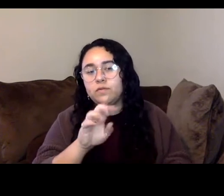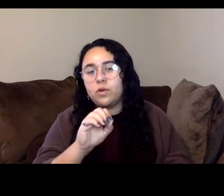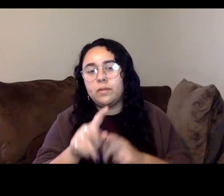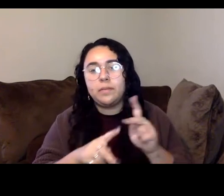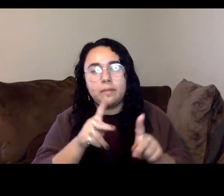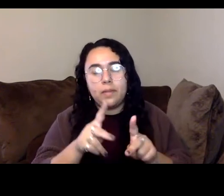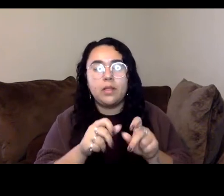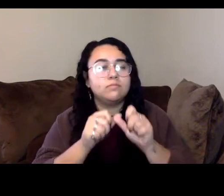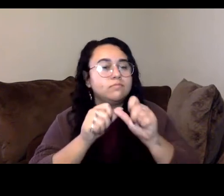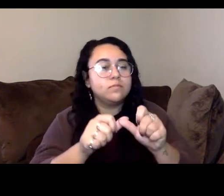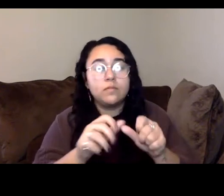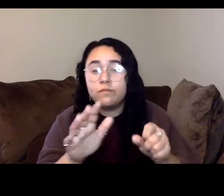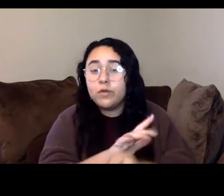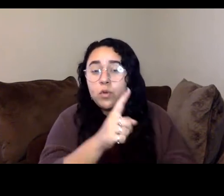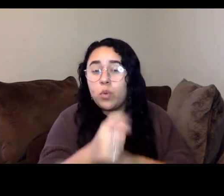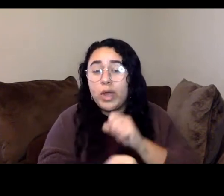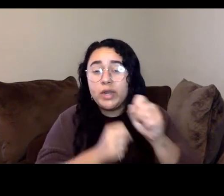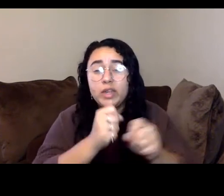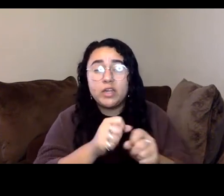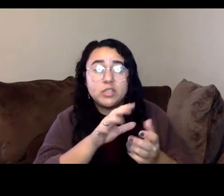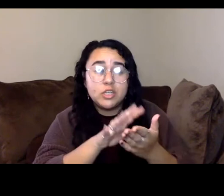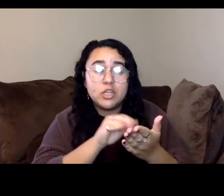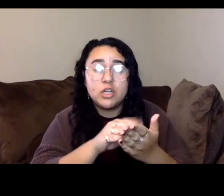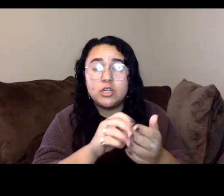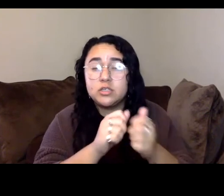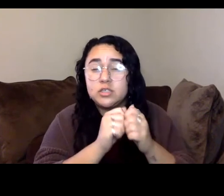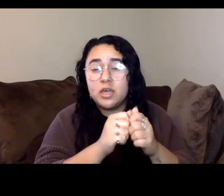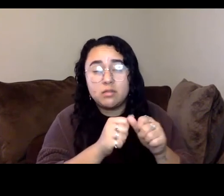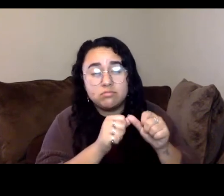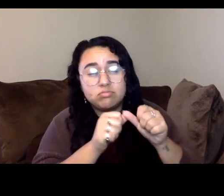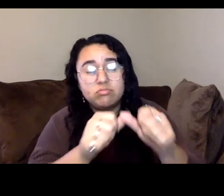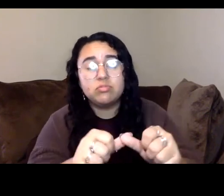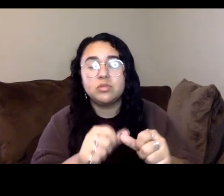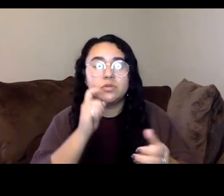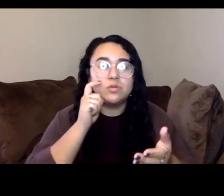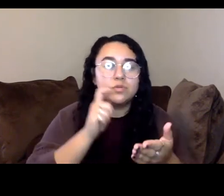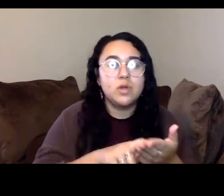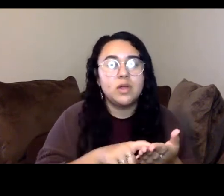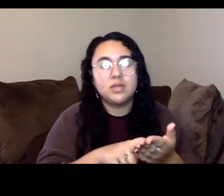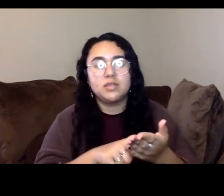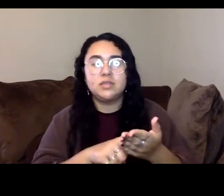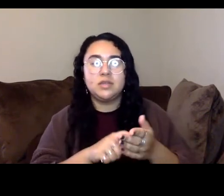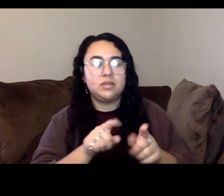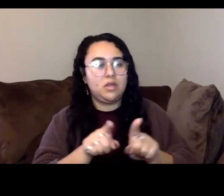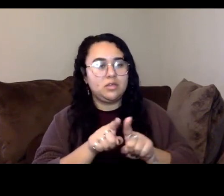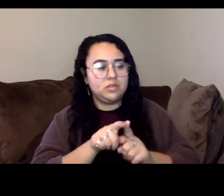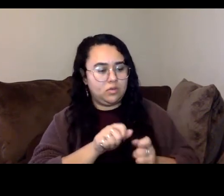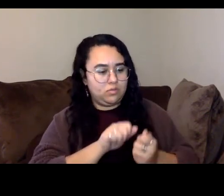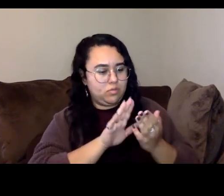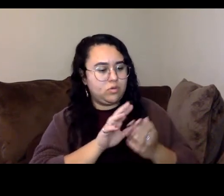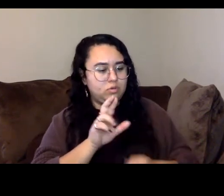for a full year to learn together about how to recognize and counter racism in ourselves and in the world around